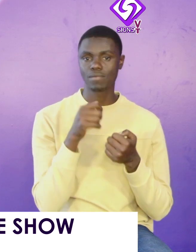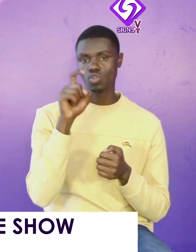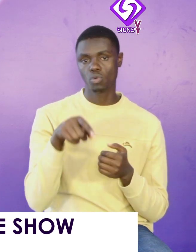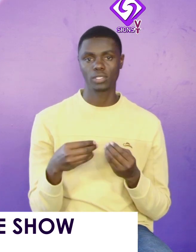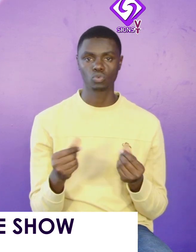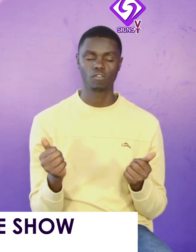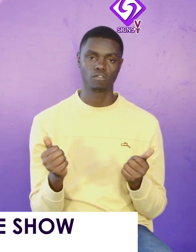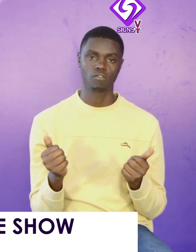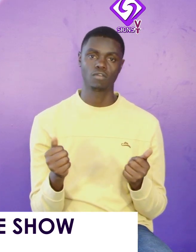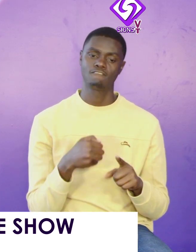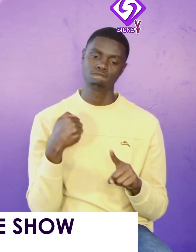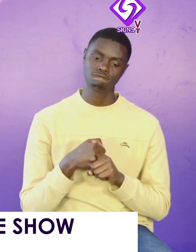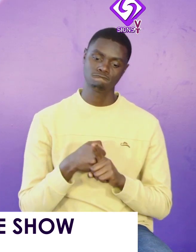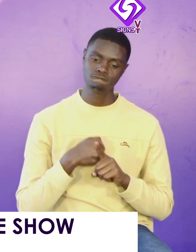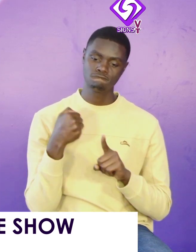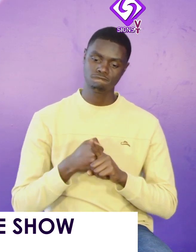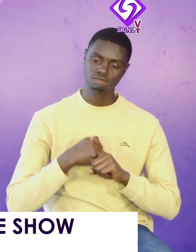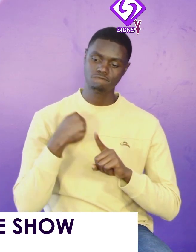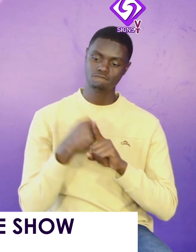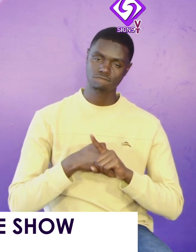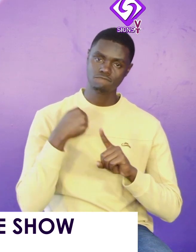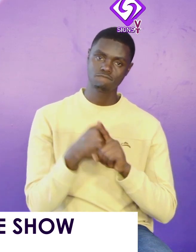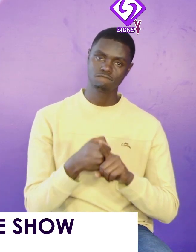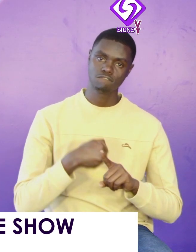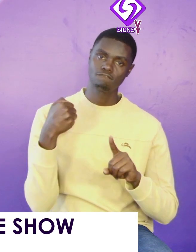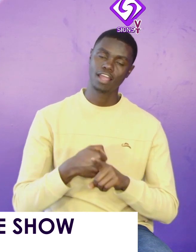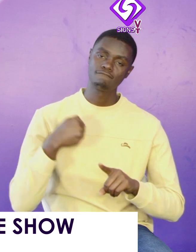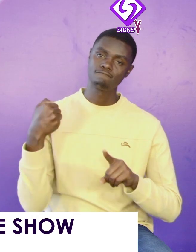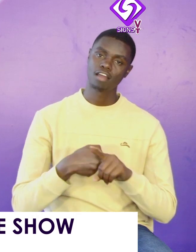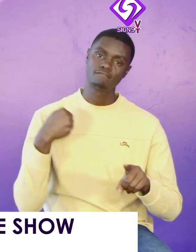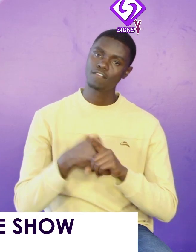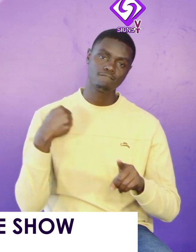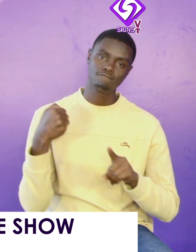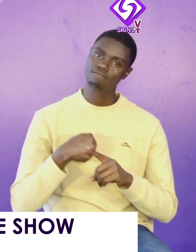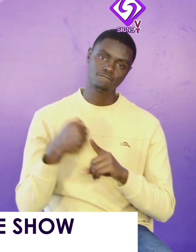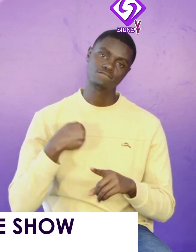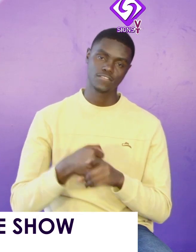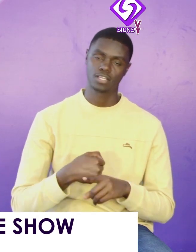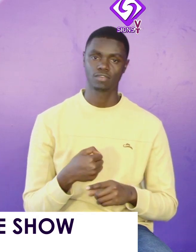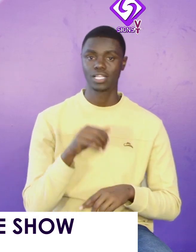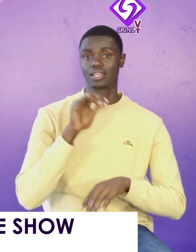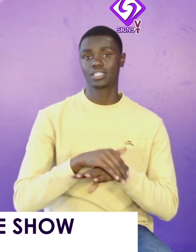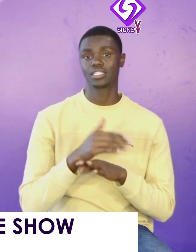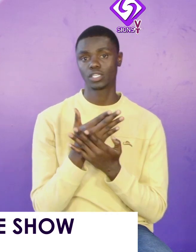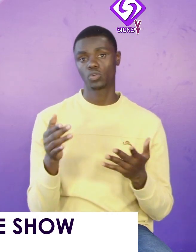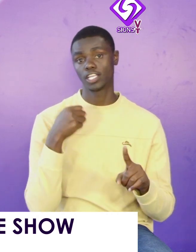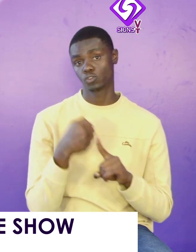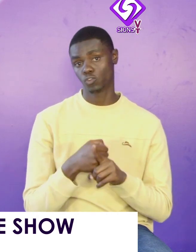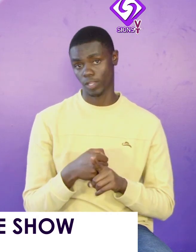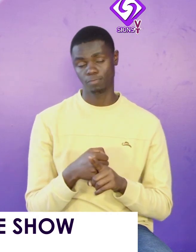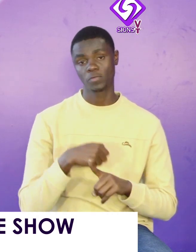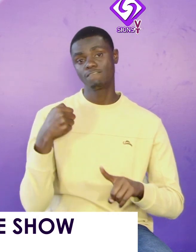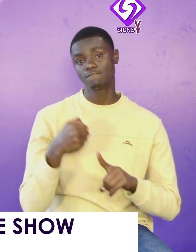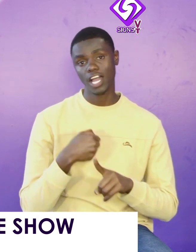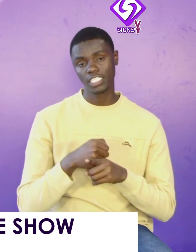overcome. Fight it. Fight. It is a good thing to fight. Fight